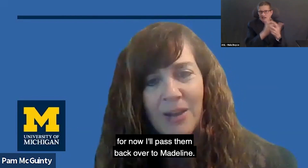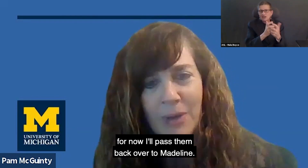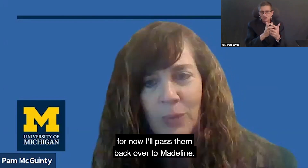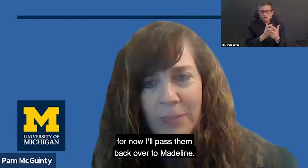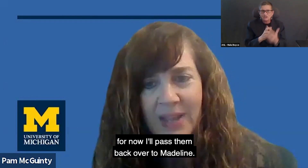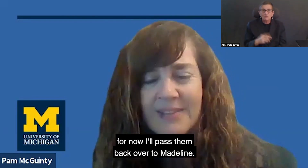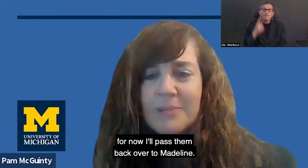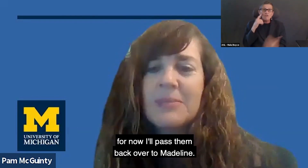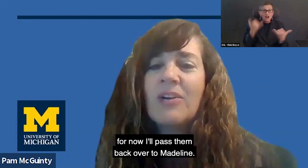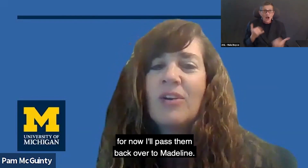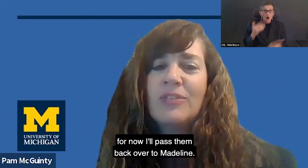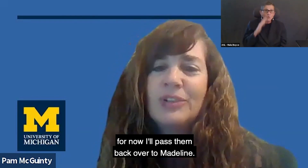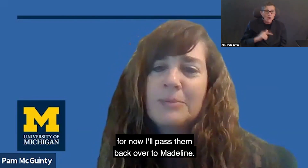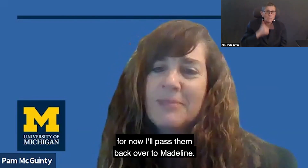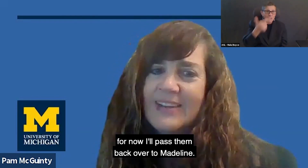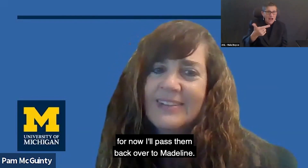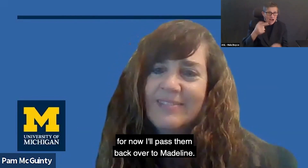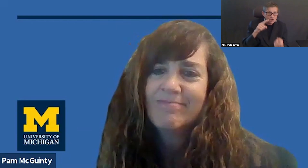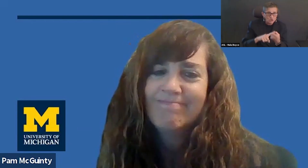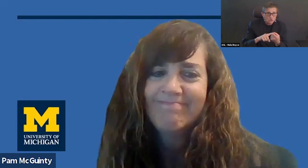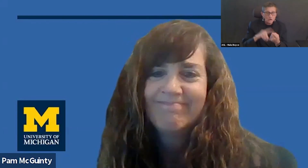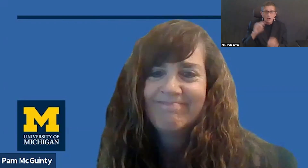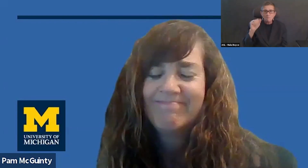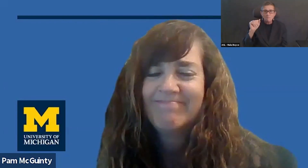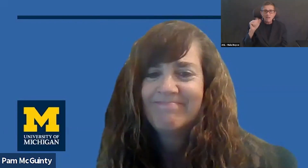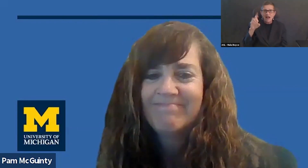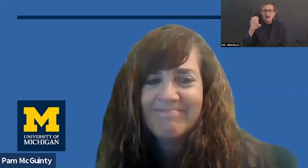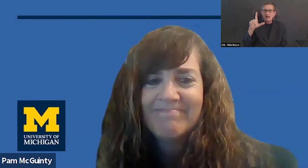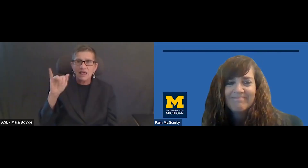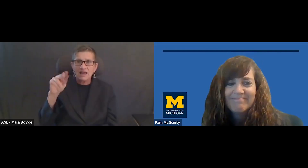For now, I will pass the book over to Madeline.